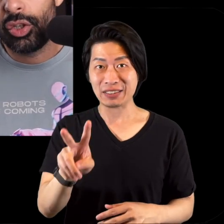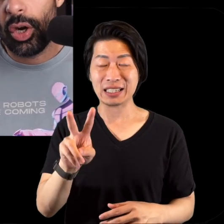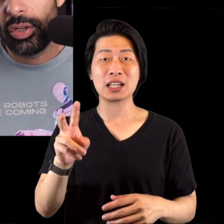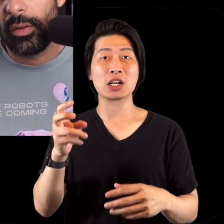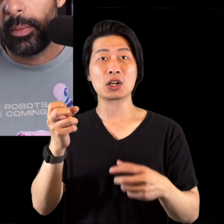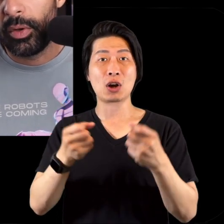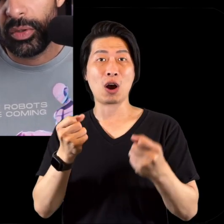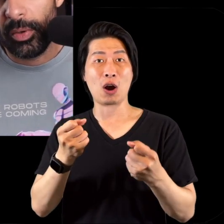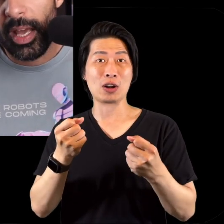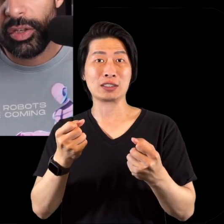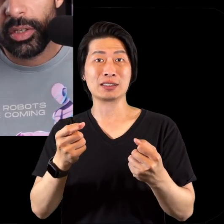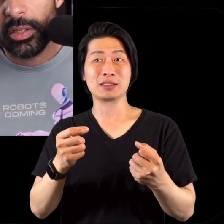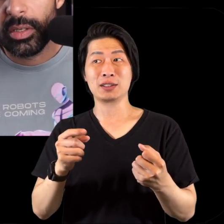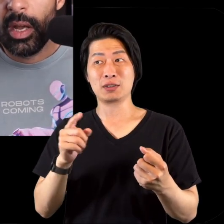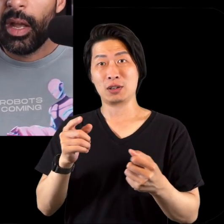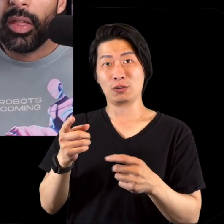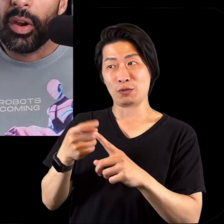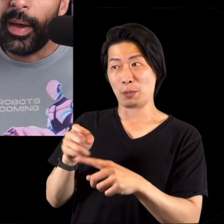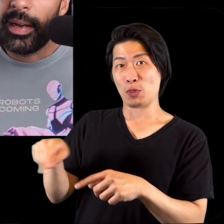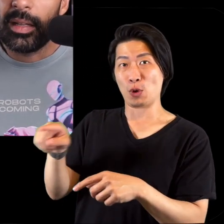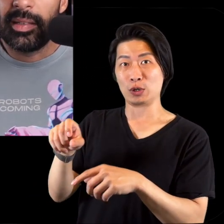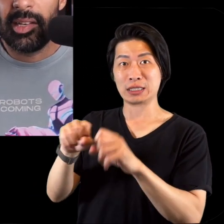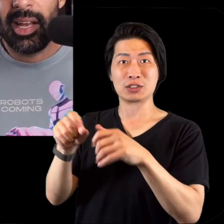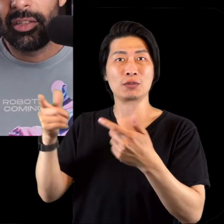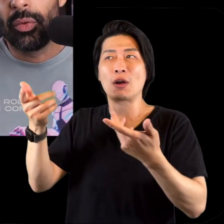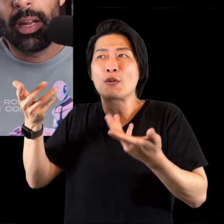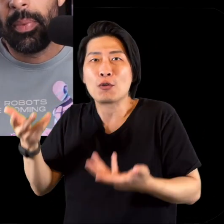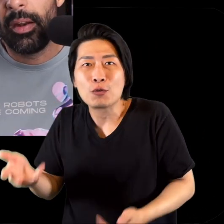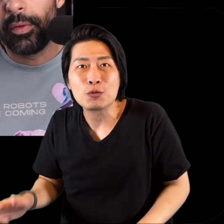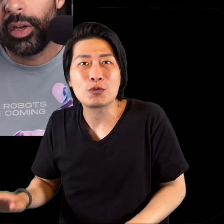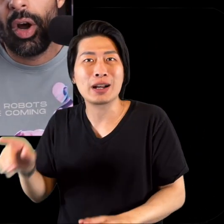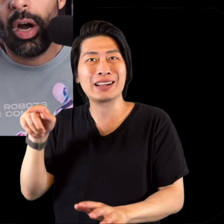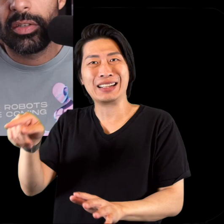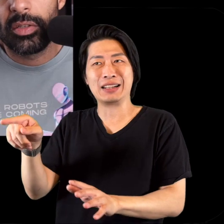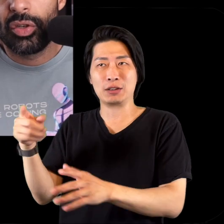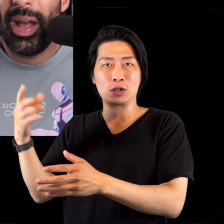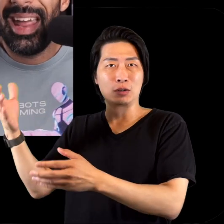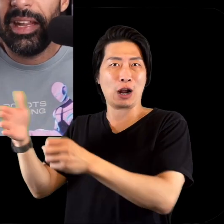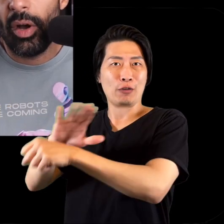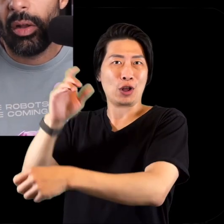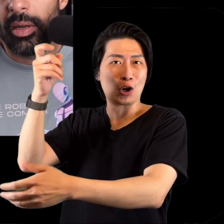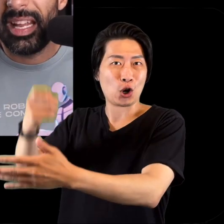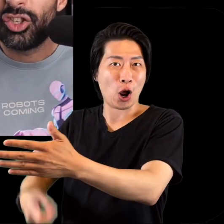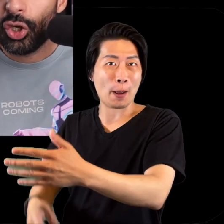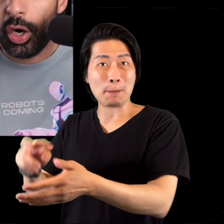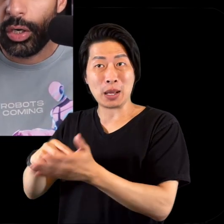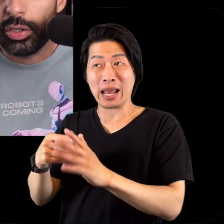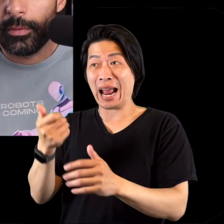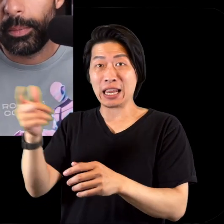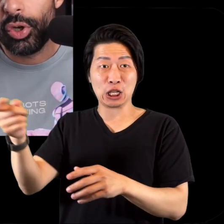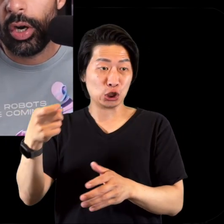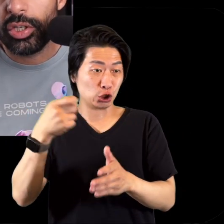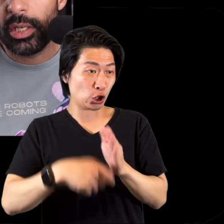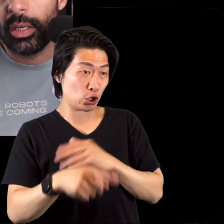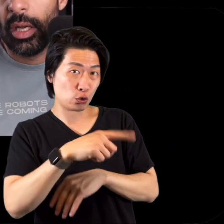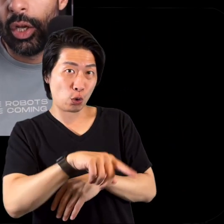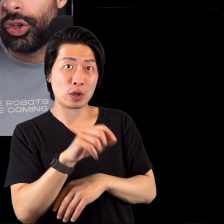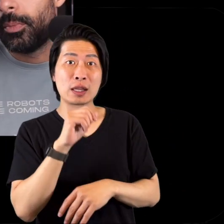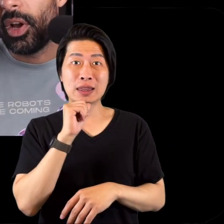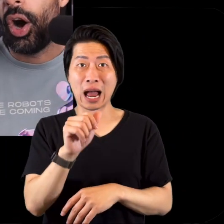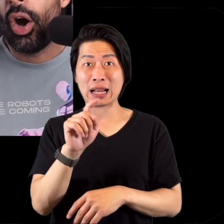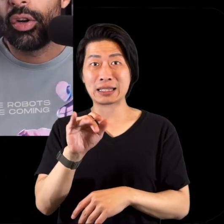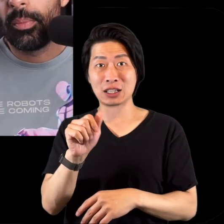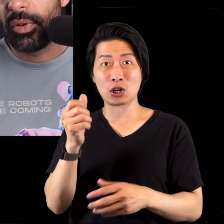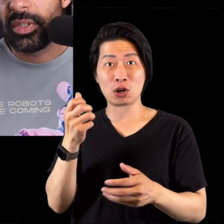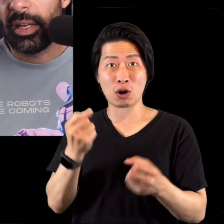EV that's charging from those locations, theoretically, Tesla has already paid for the cost. So any dollar they charge from charging